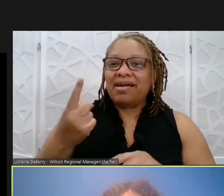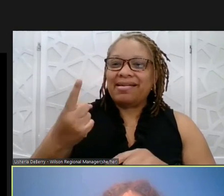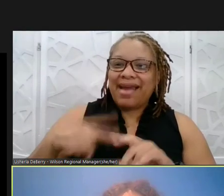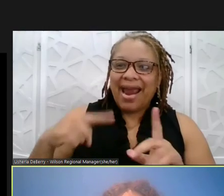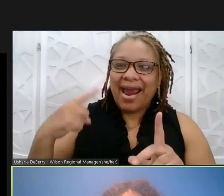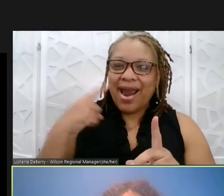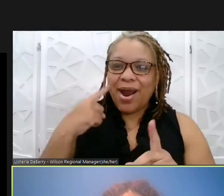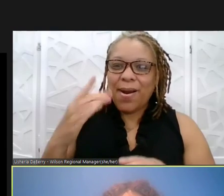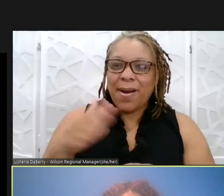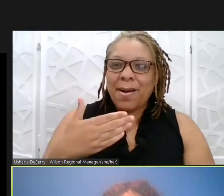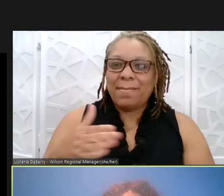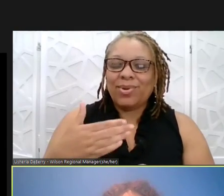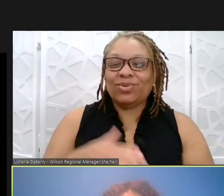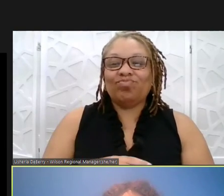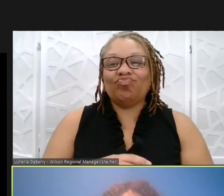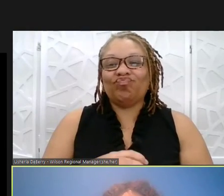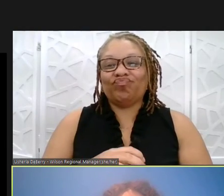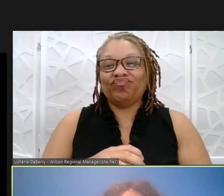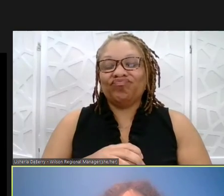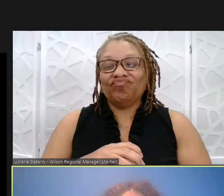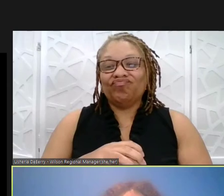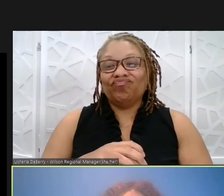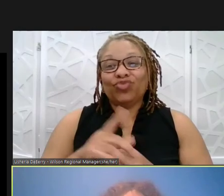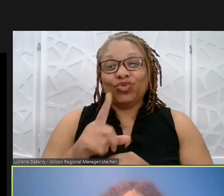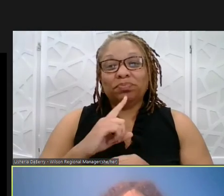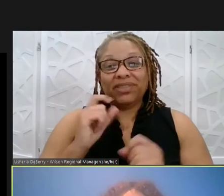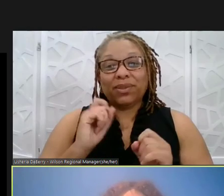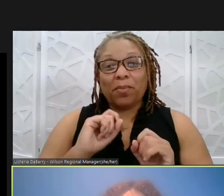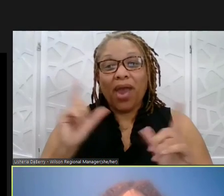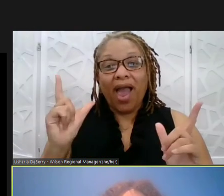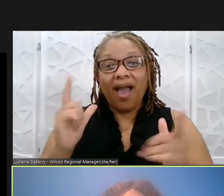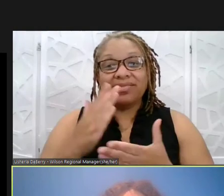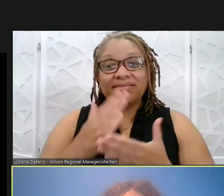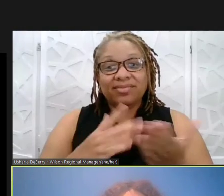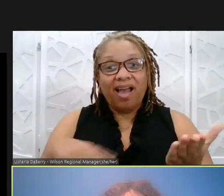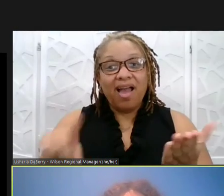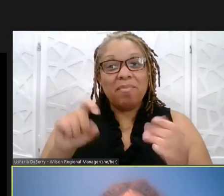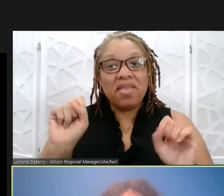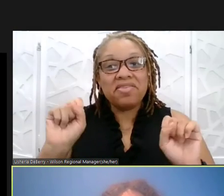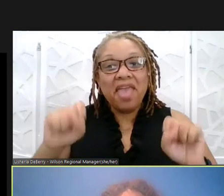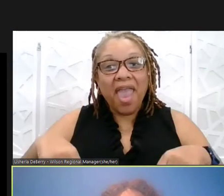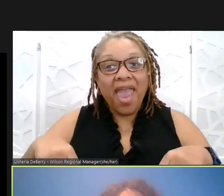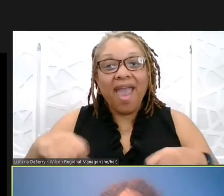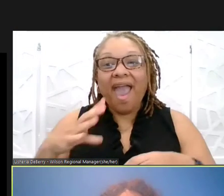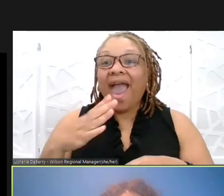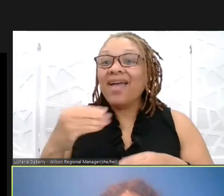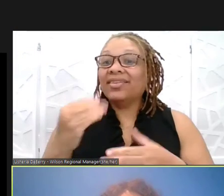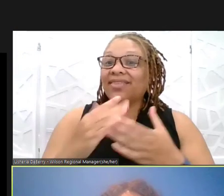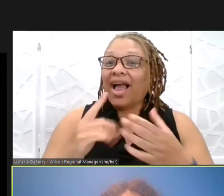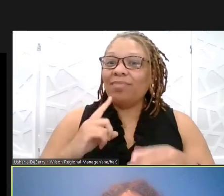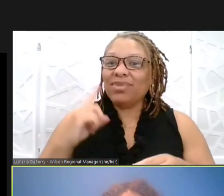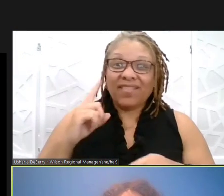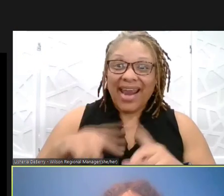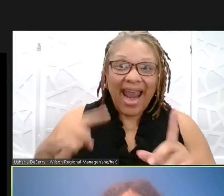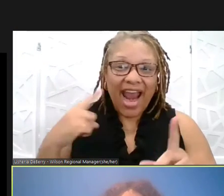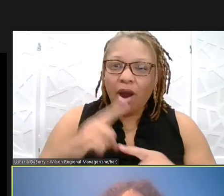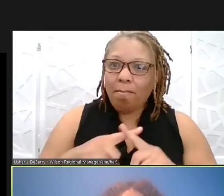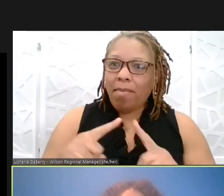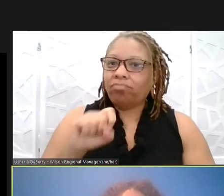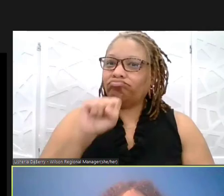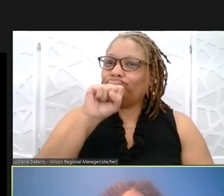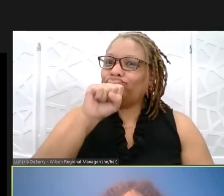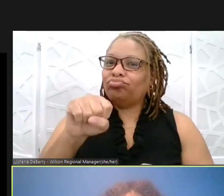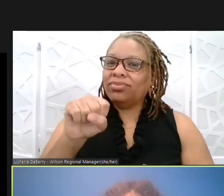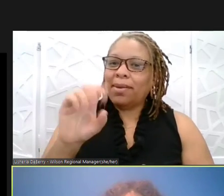And these are just some of the myths. They think that some deaf people can't hear music. You'll be surprised how much